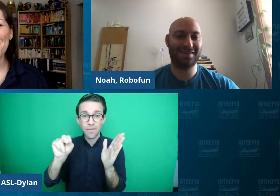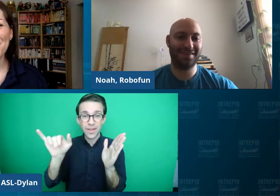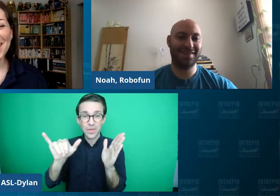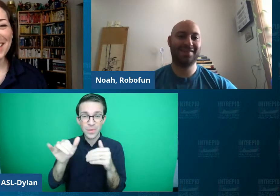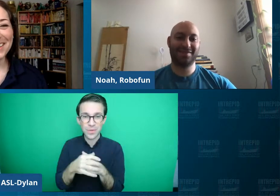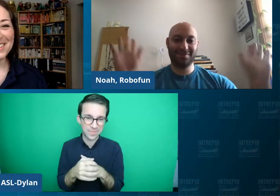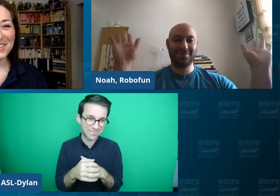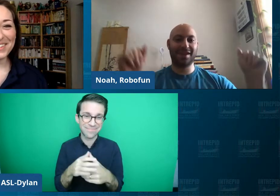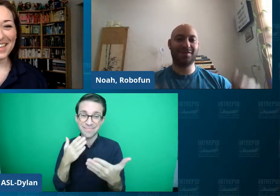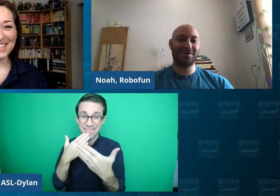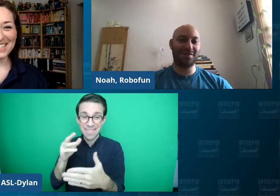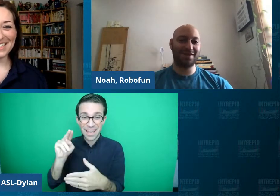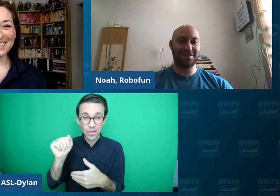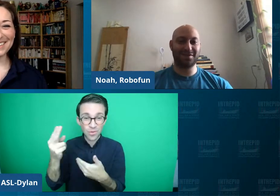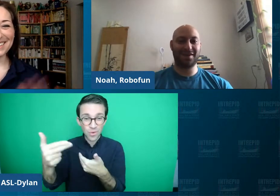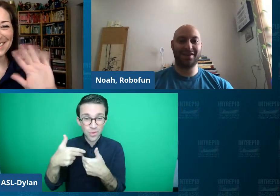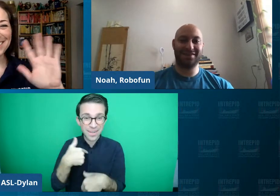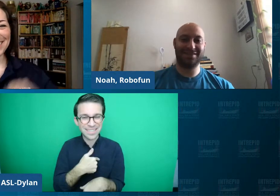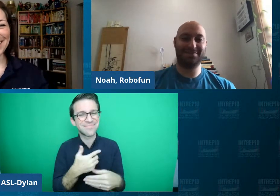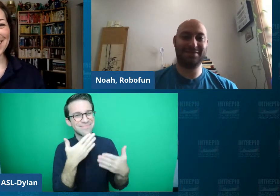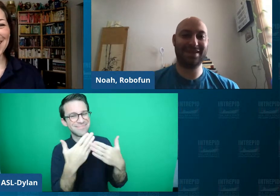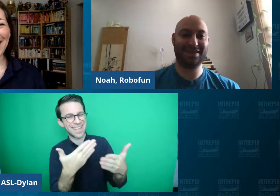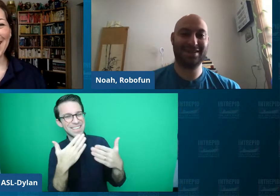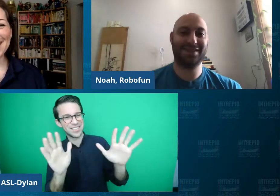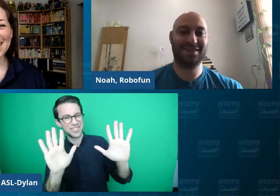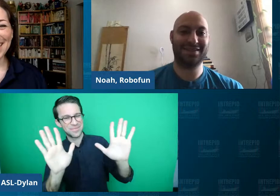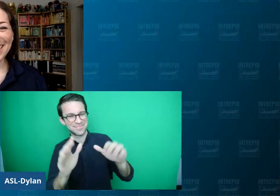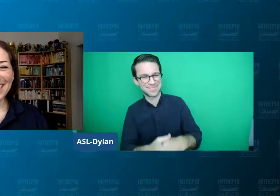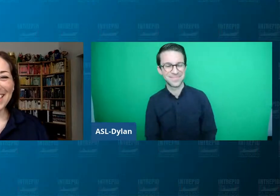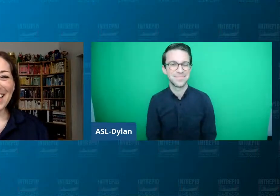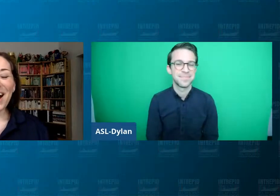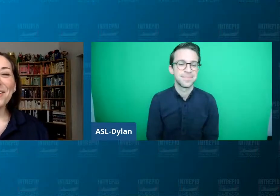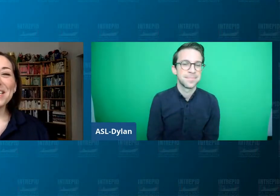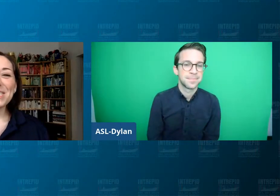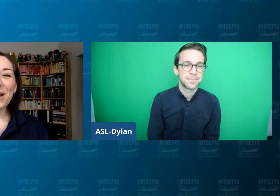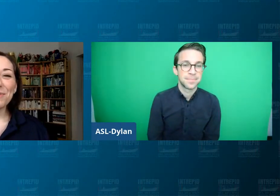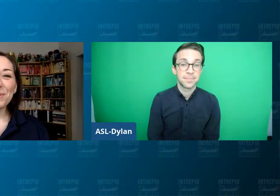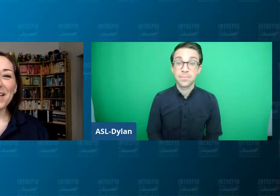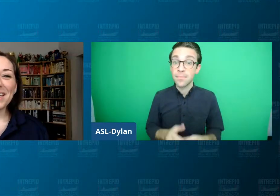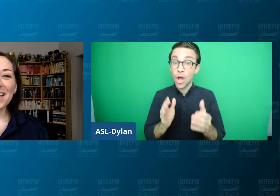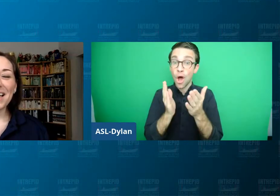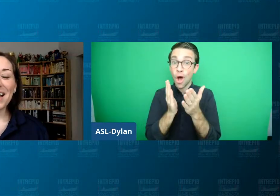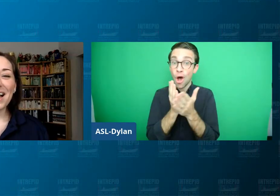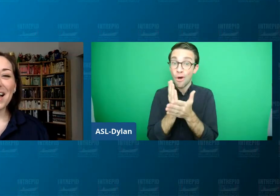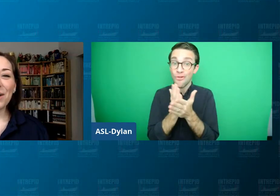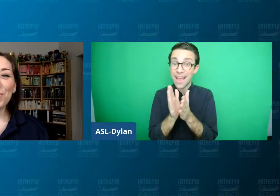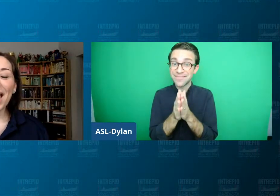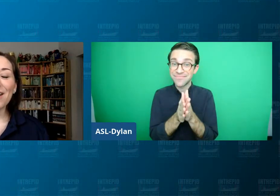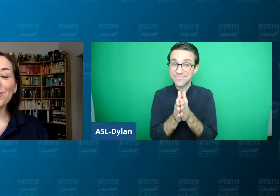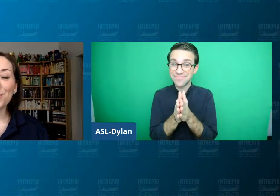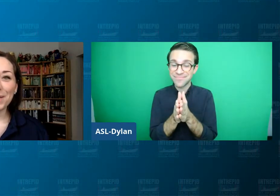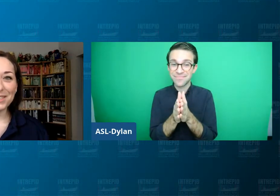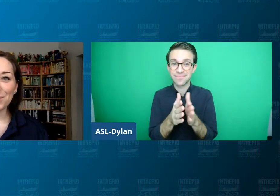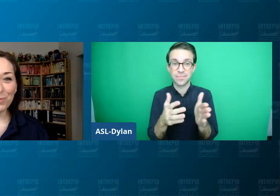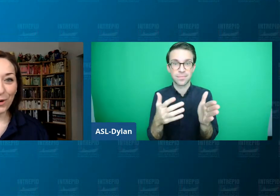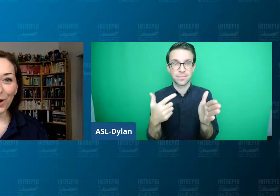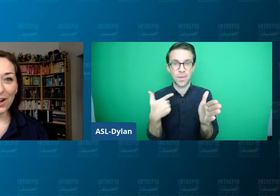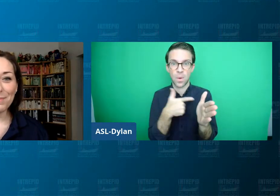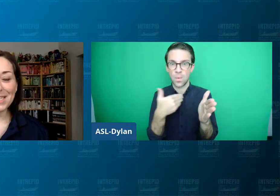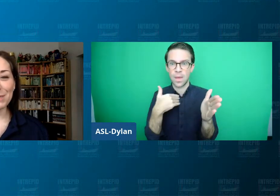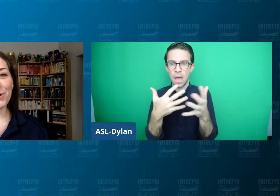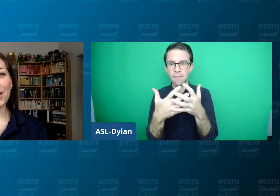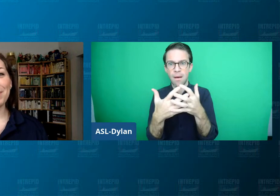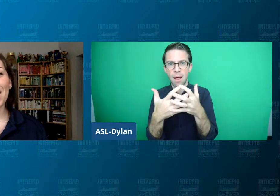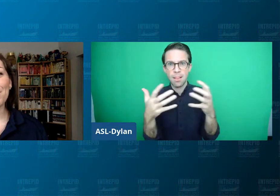again, Noah, for being here on the stream with us. Thank you so much. It was great. Thanks. All right, so everyone, we have so much